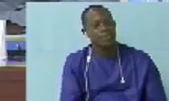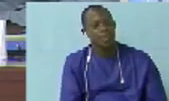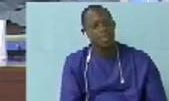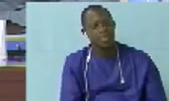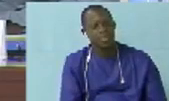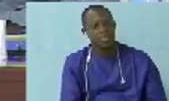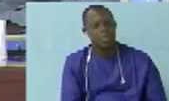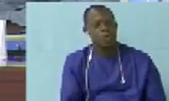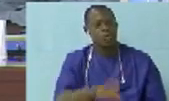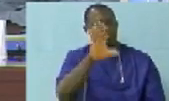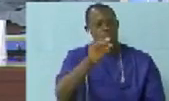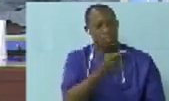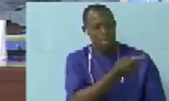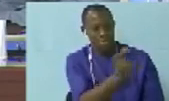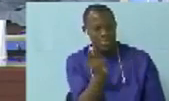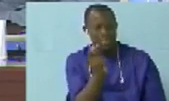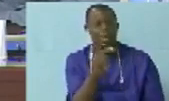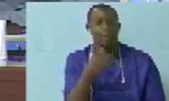Did they say,